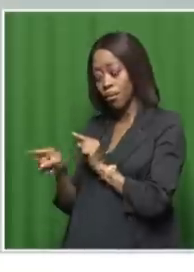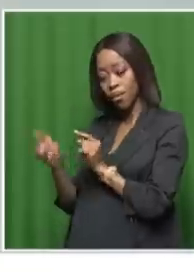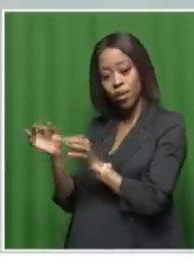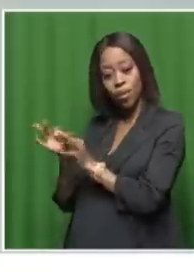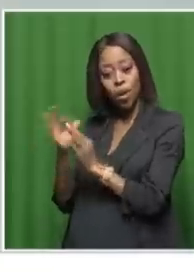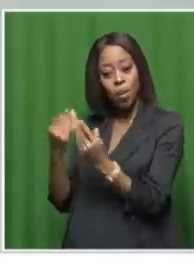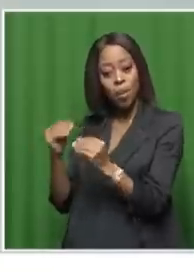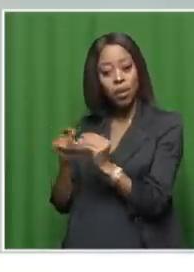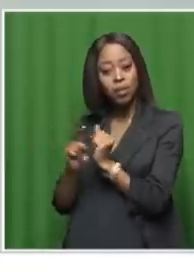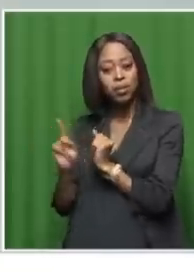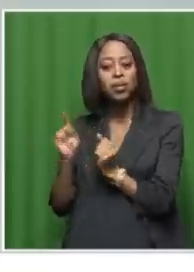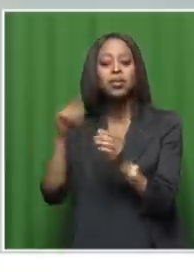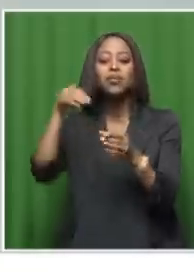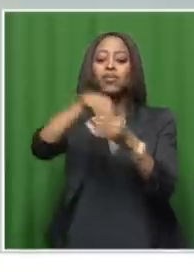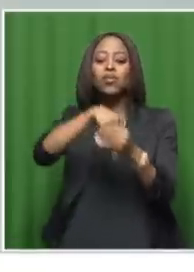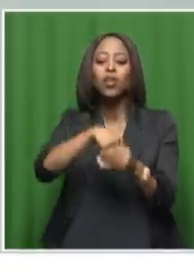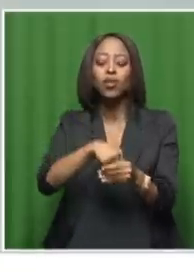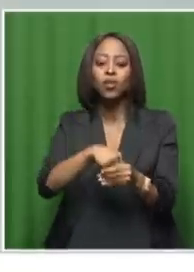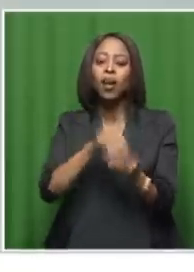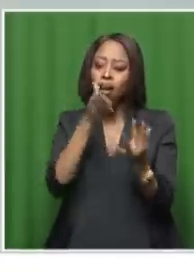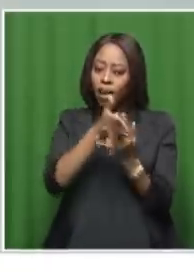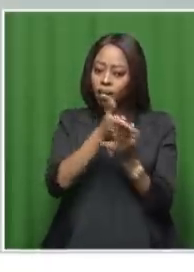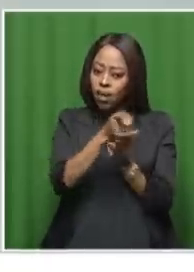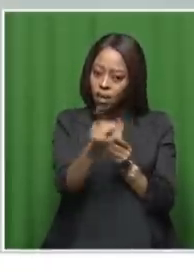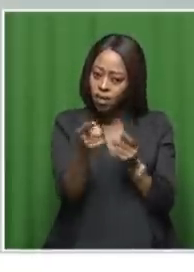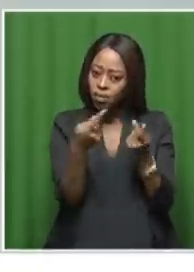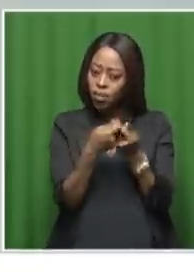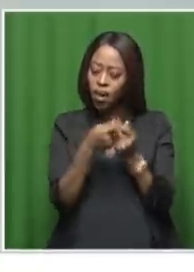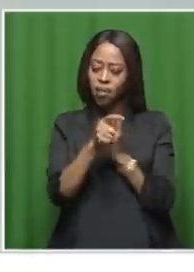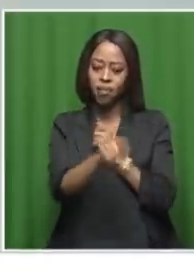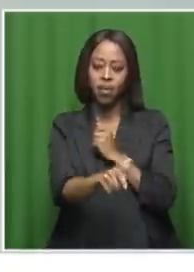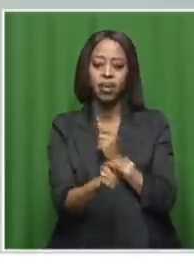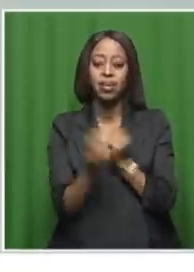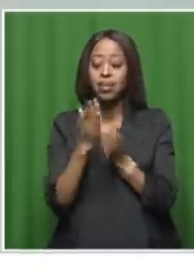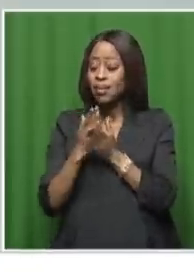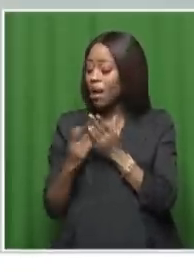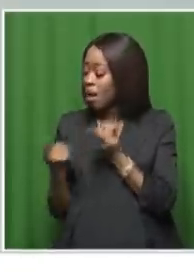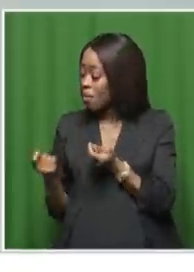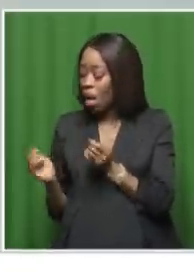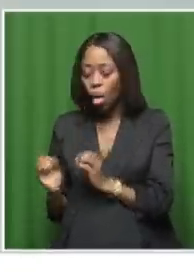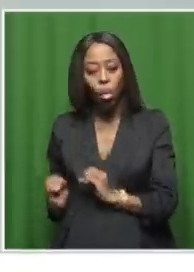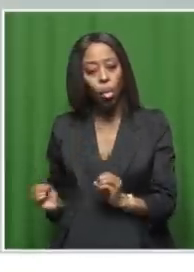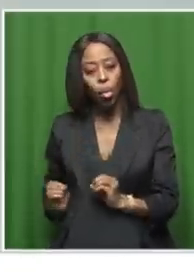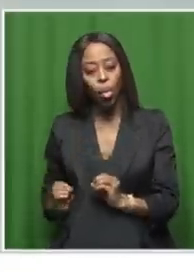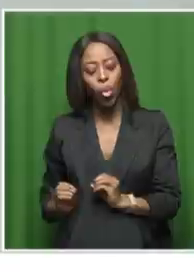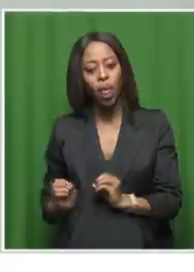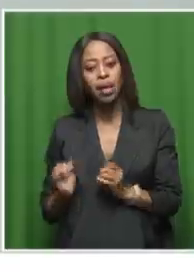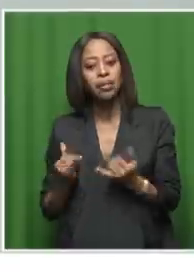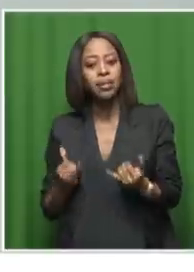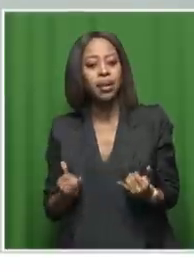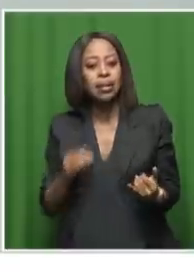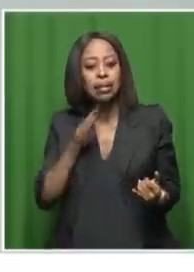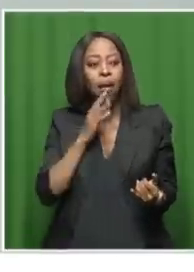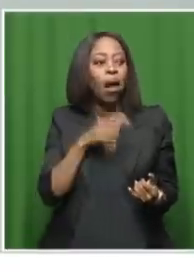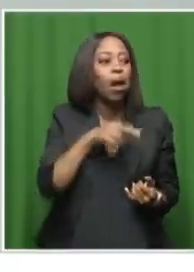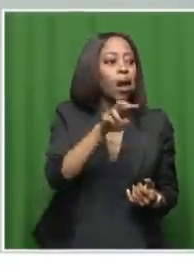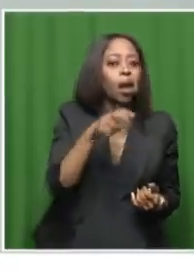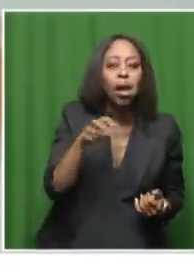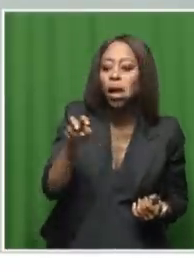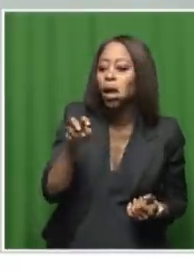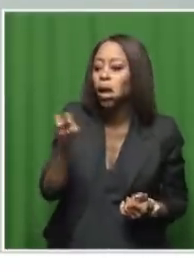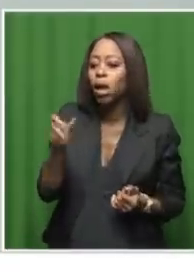to have a 30% share in that. Most of them don't have money. As a result, you go throughout the country, whether